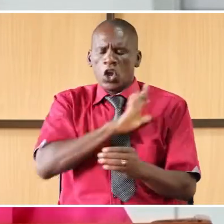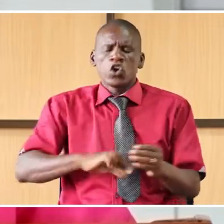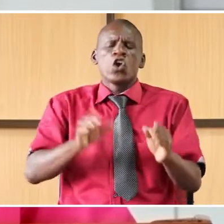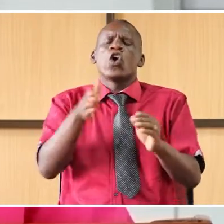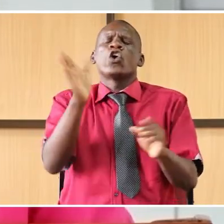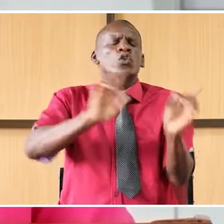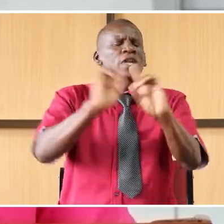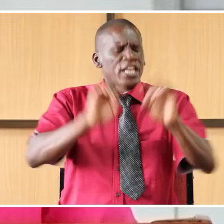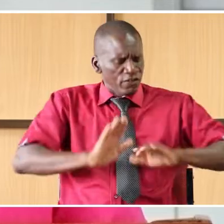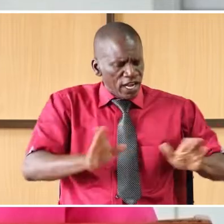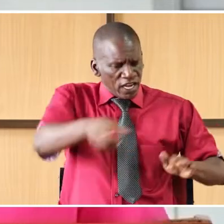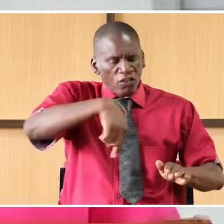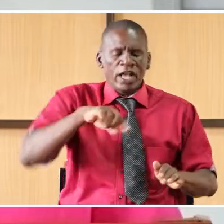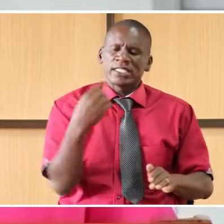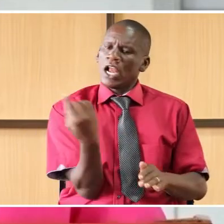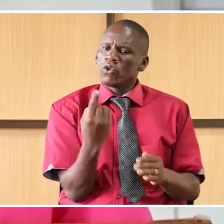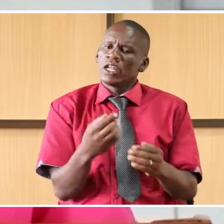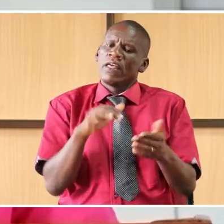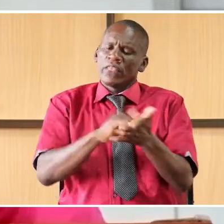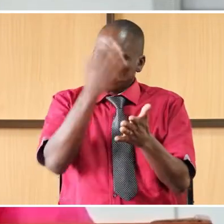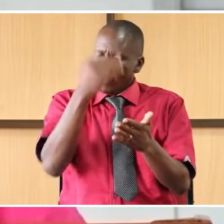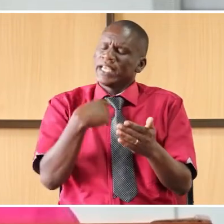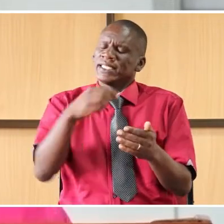never forsake us. That's why he says in